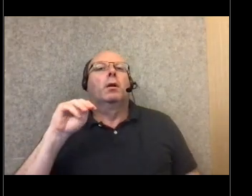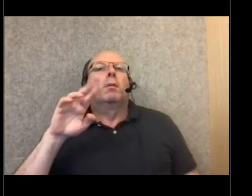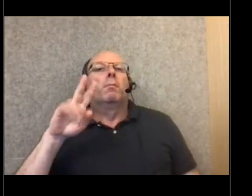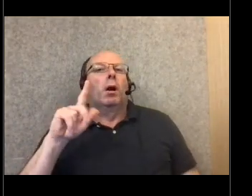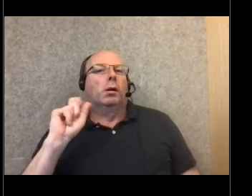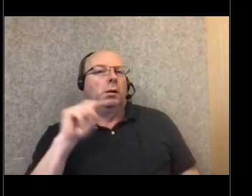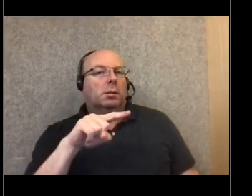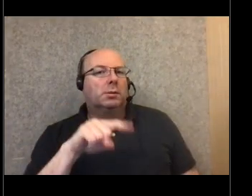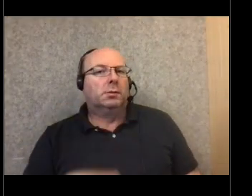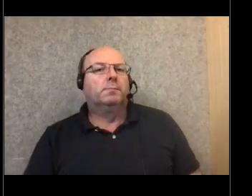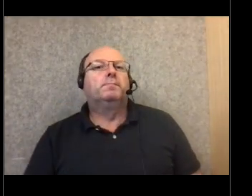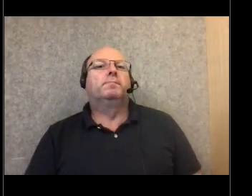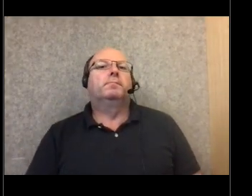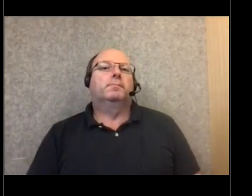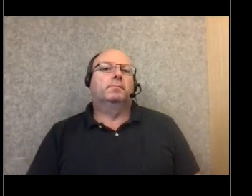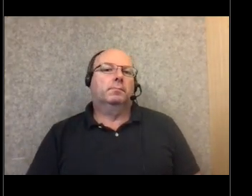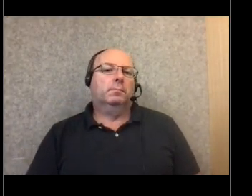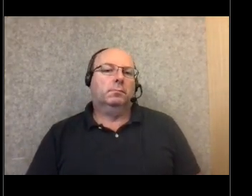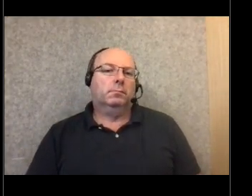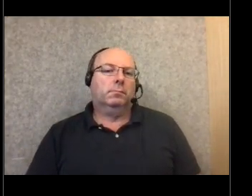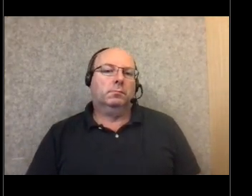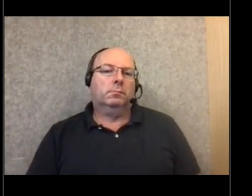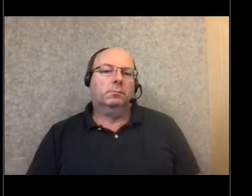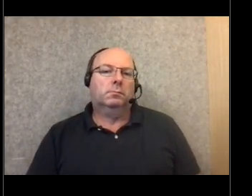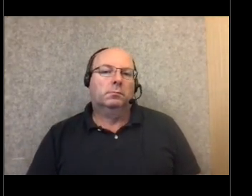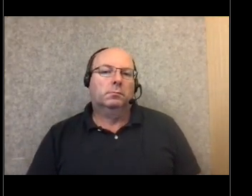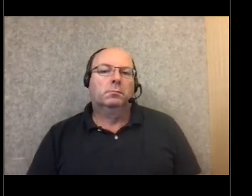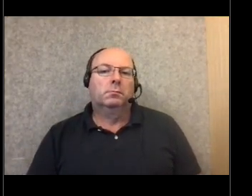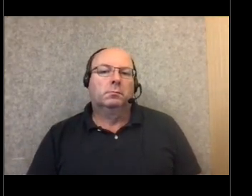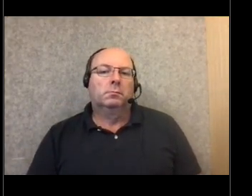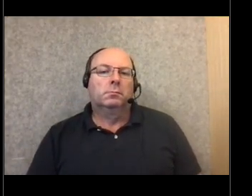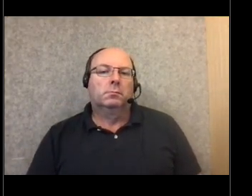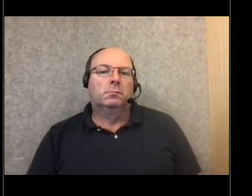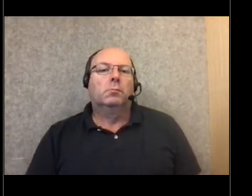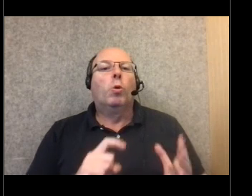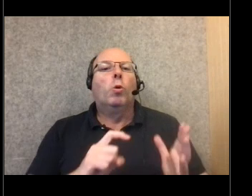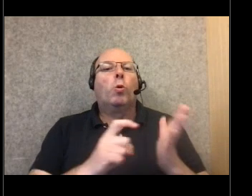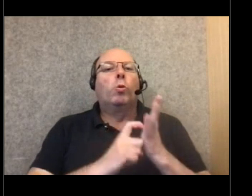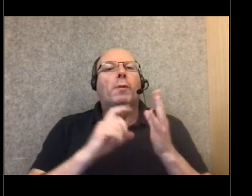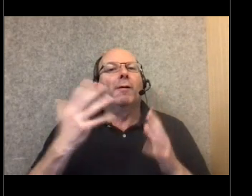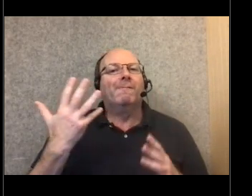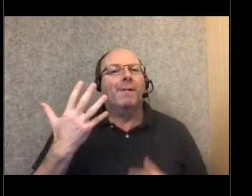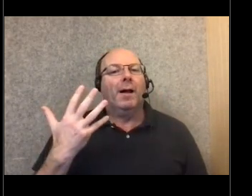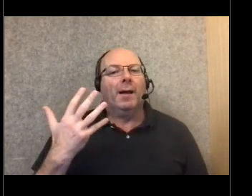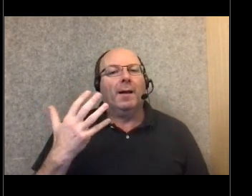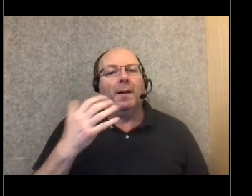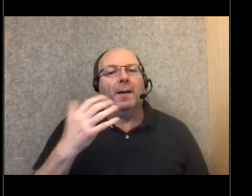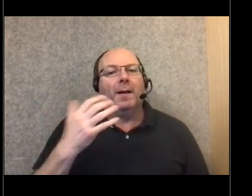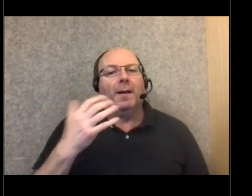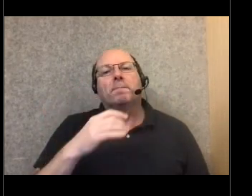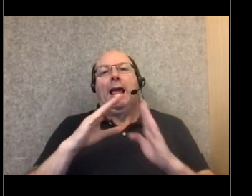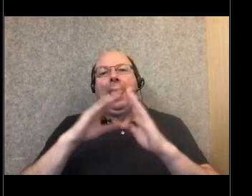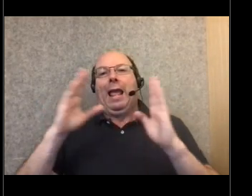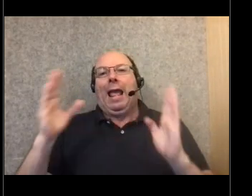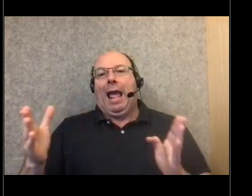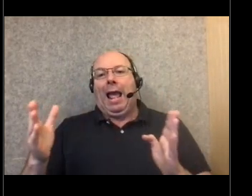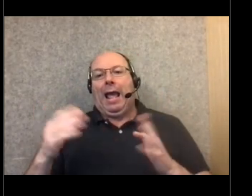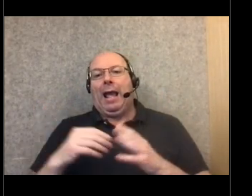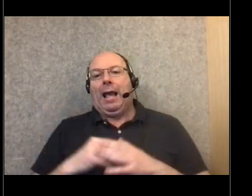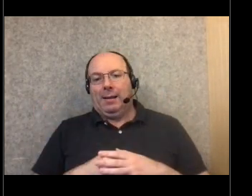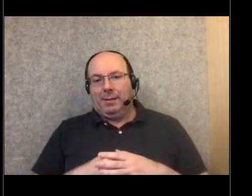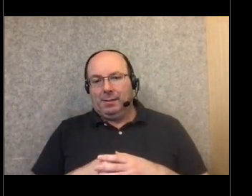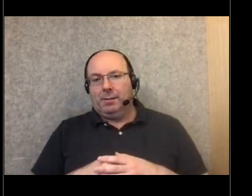is requirement 5 applicable to common areas of a housing provider or inside dwellings